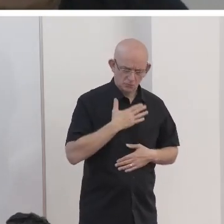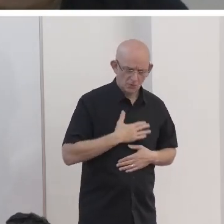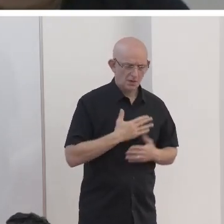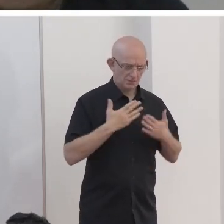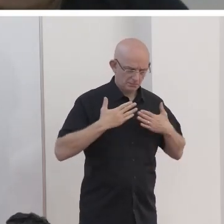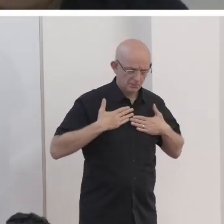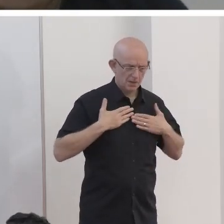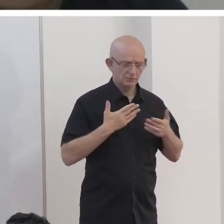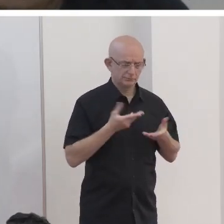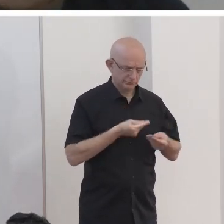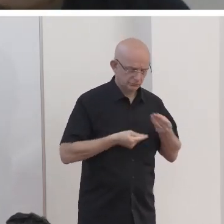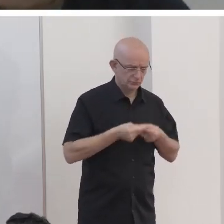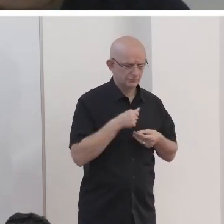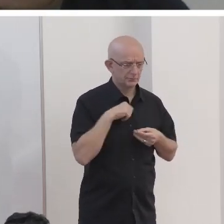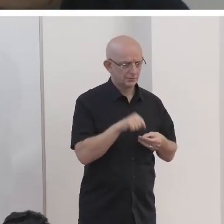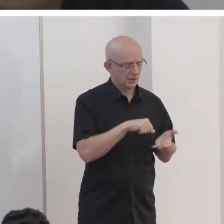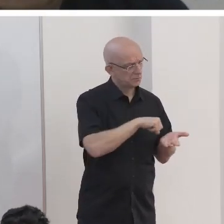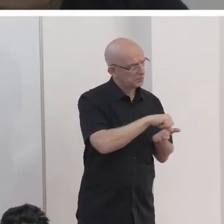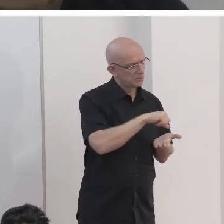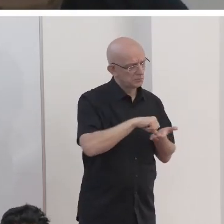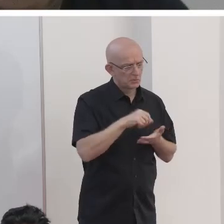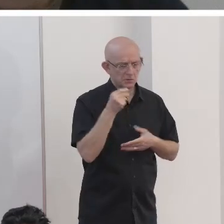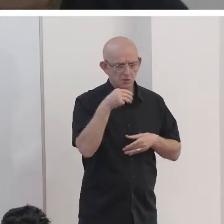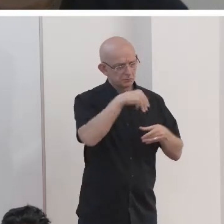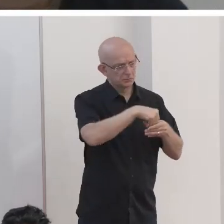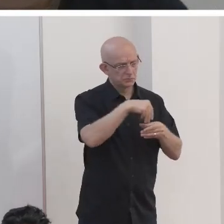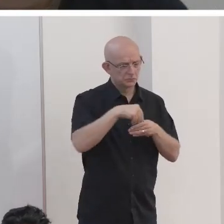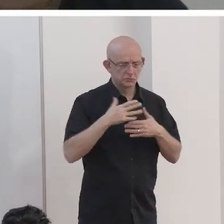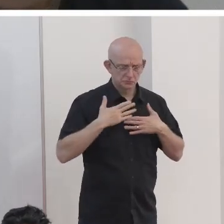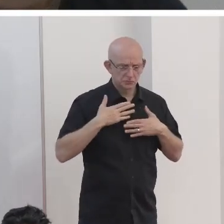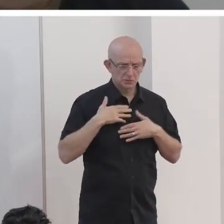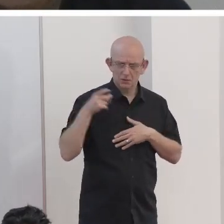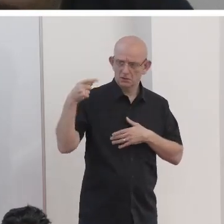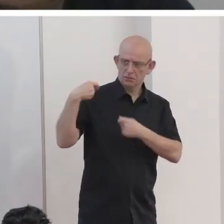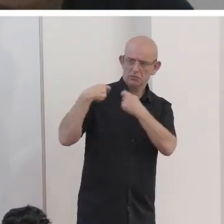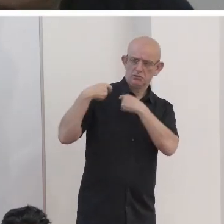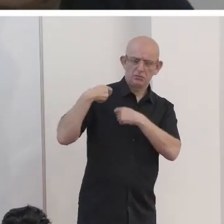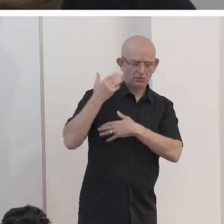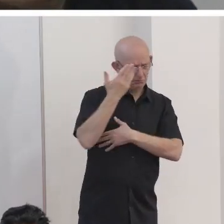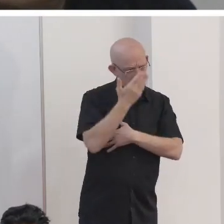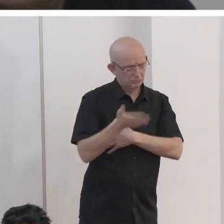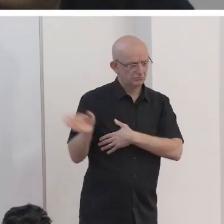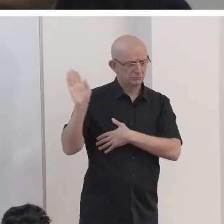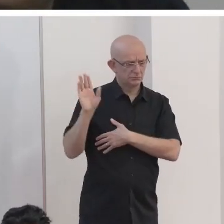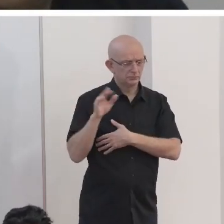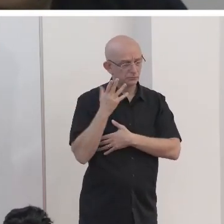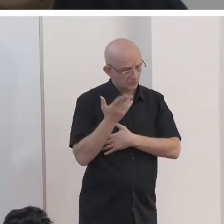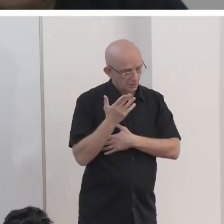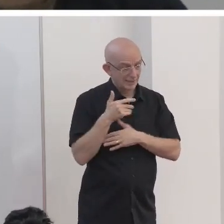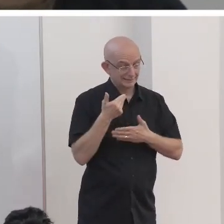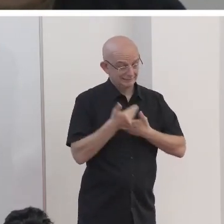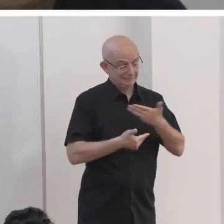employment, it's very tough to get employment opportunity. People are unable to trust our ability. People are unable